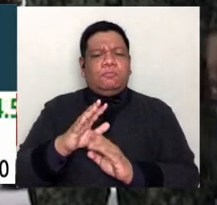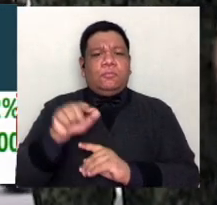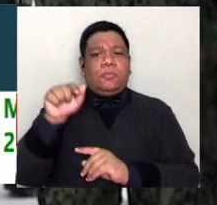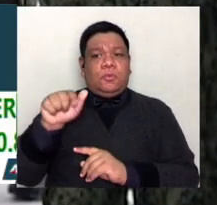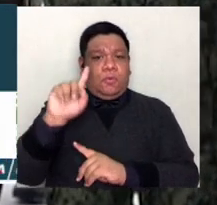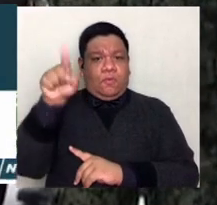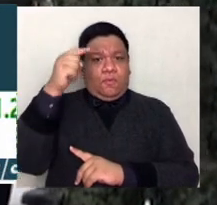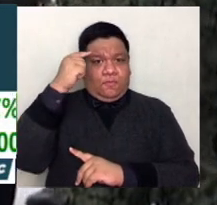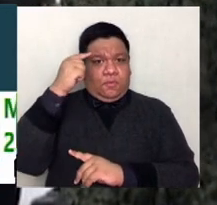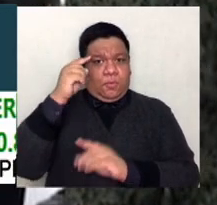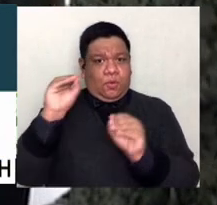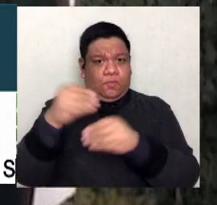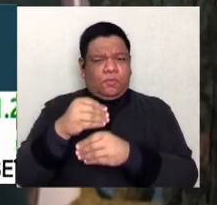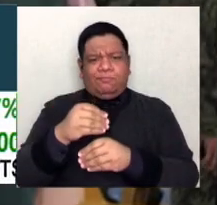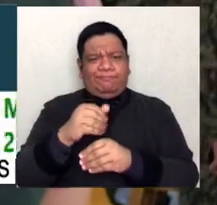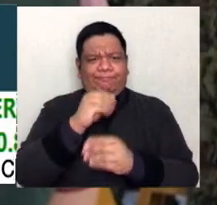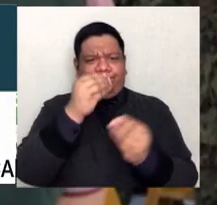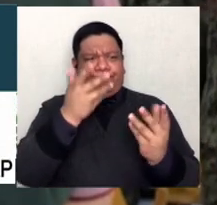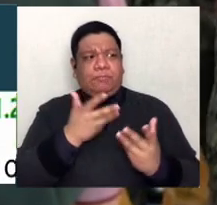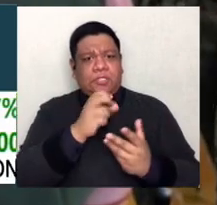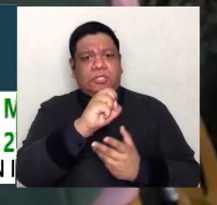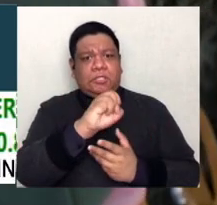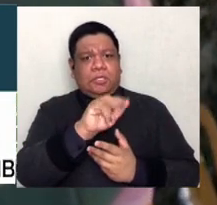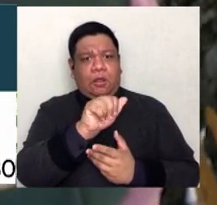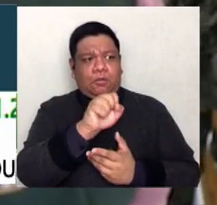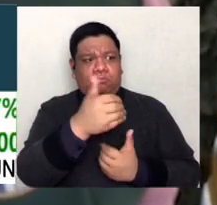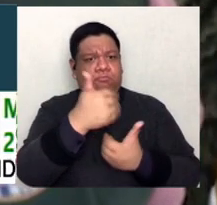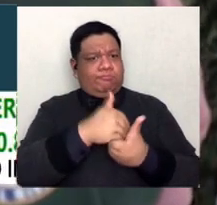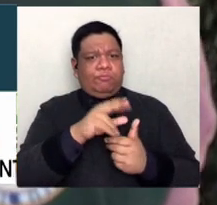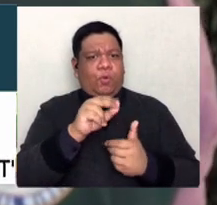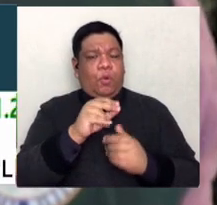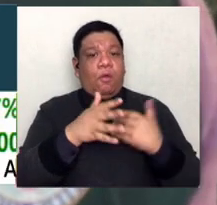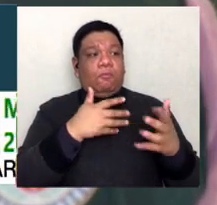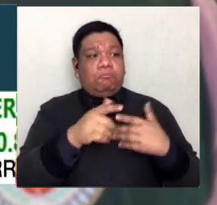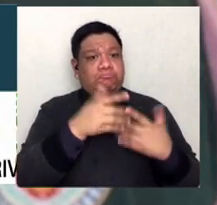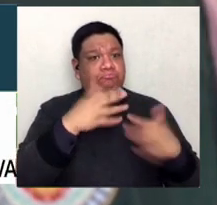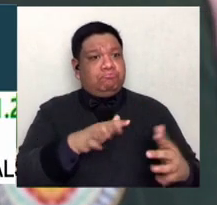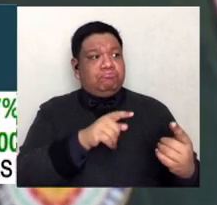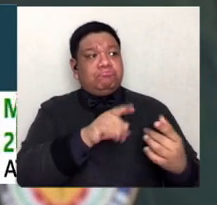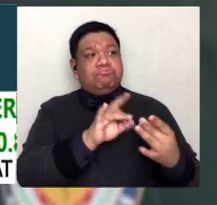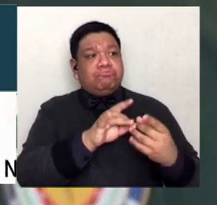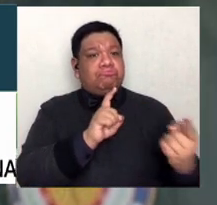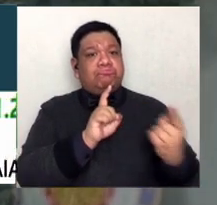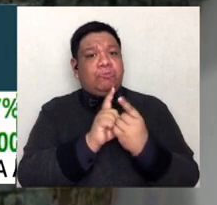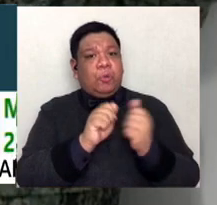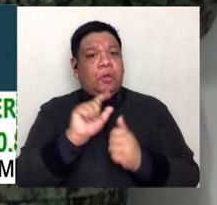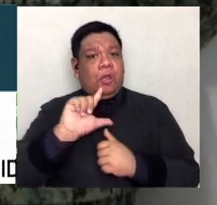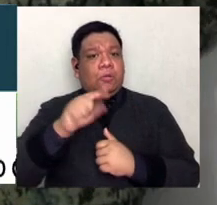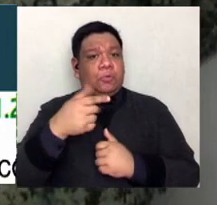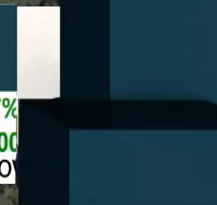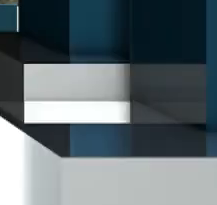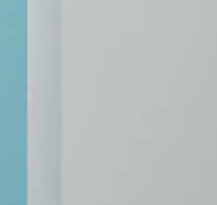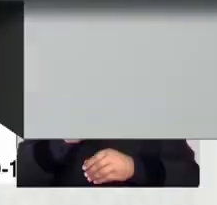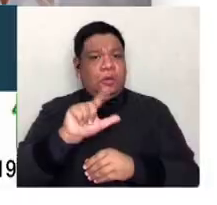the provincial government was not informed of Sinas's trip, even though his camp claims they directly coordinated with the local government of Calapan.